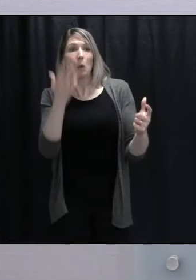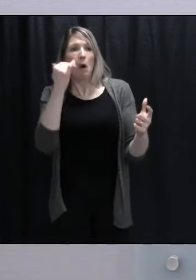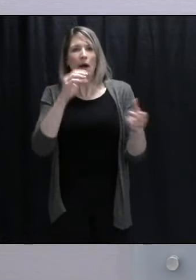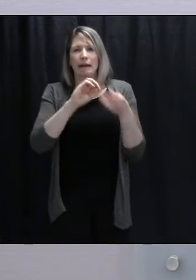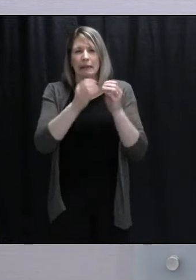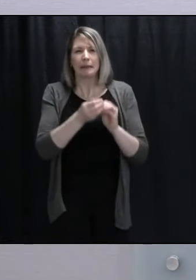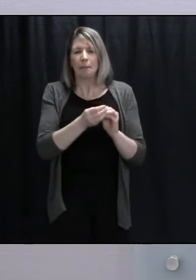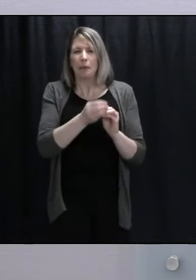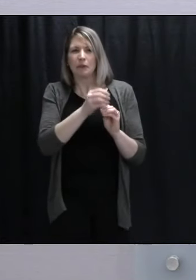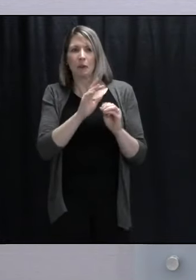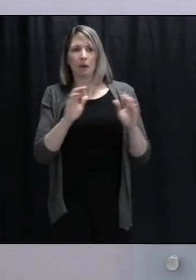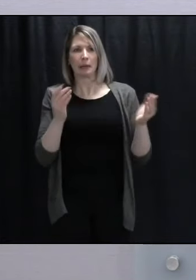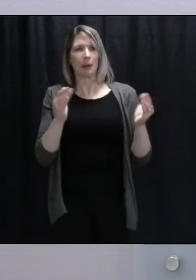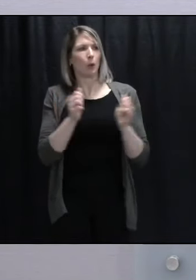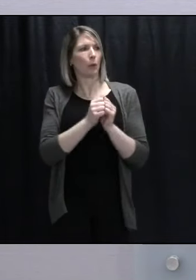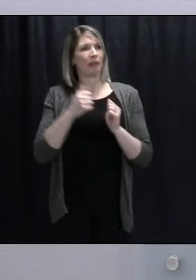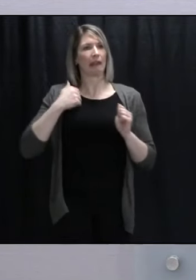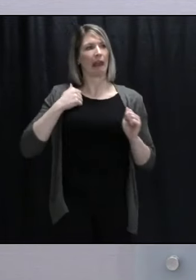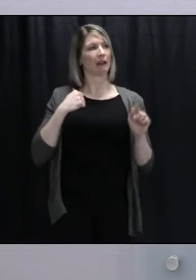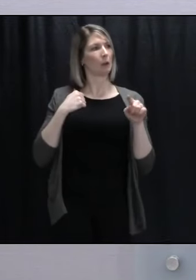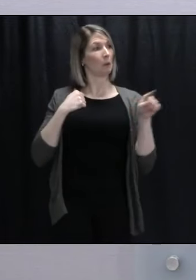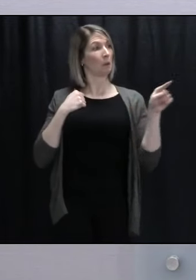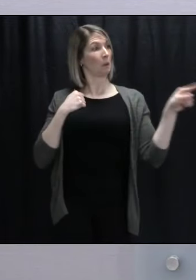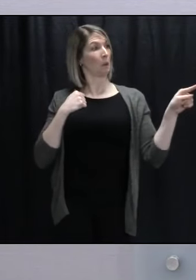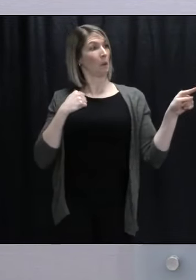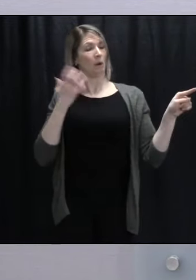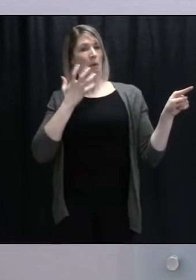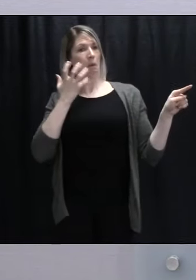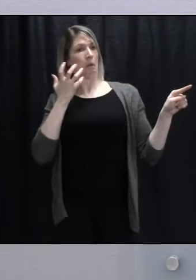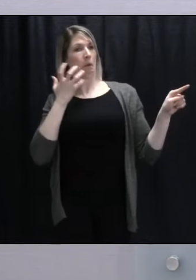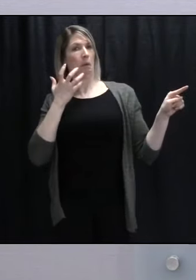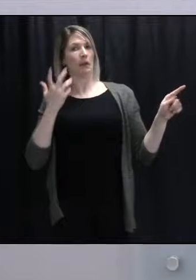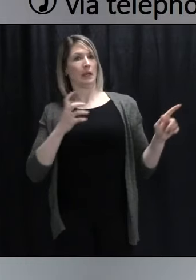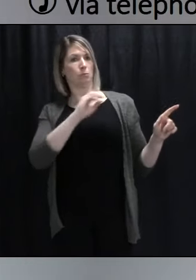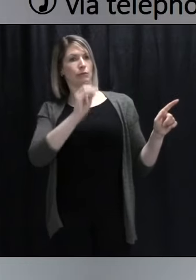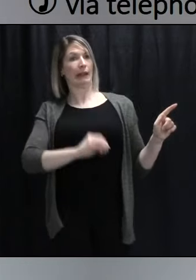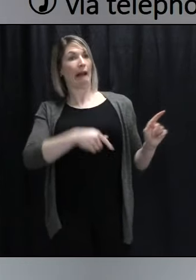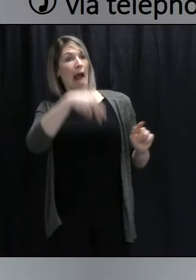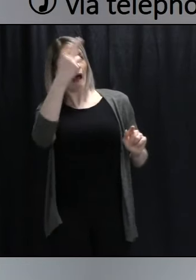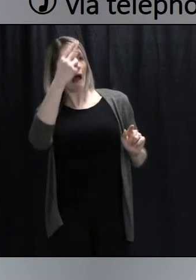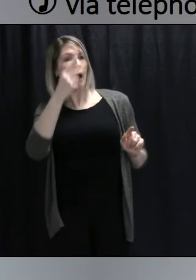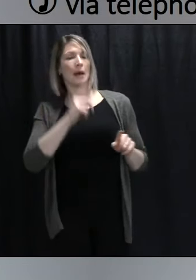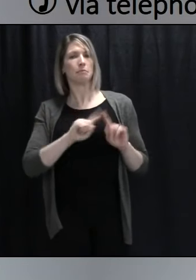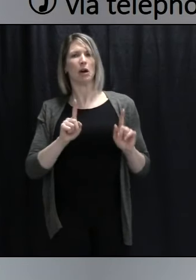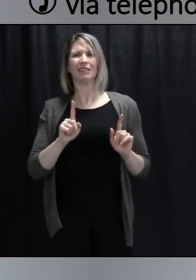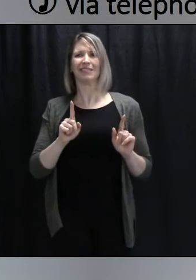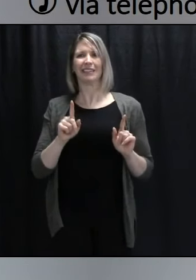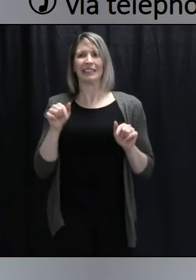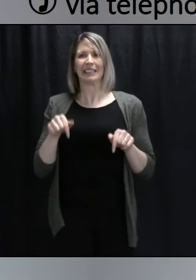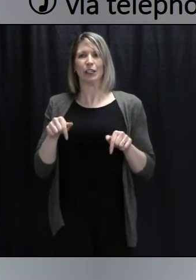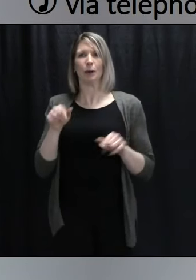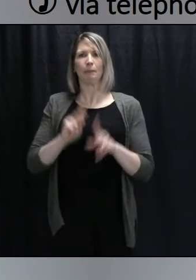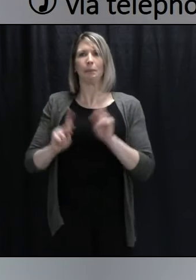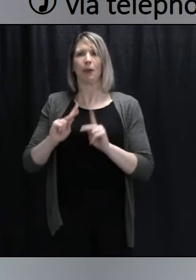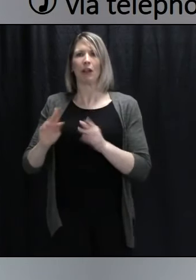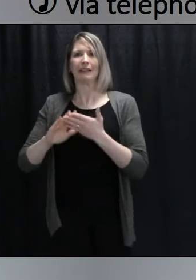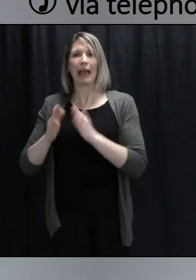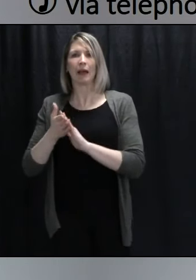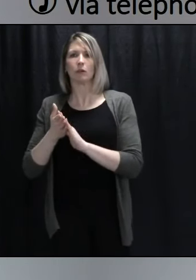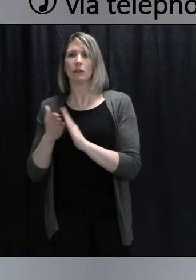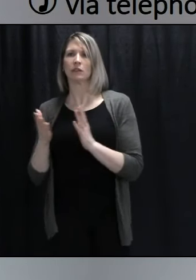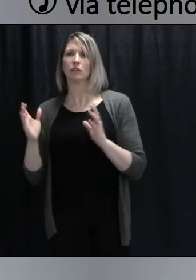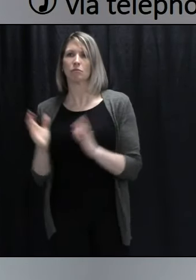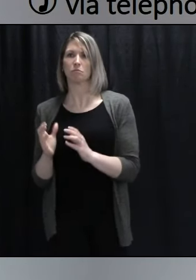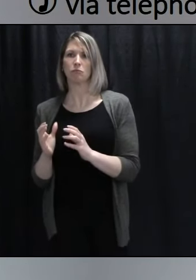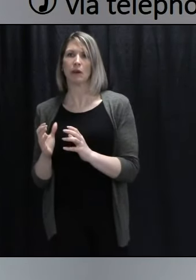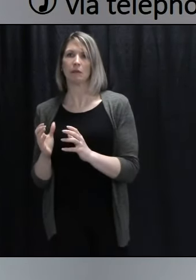case there's a sudden concentrated influx of patients? We actually, as a province, are very well off